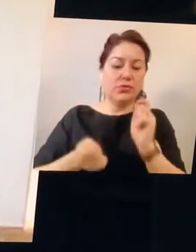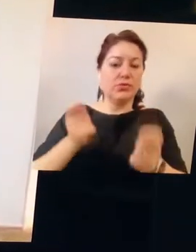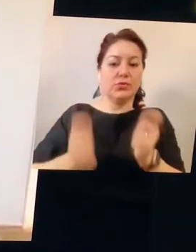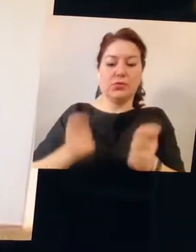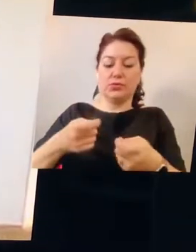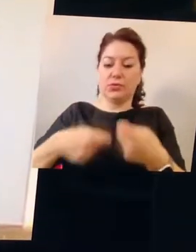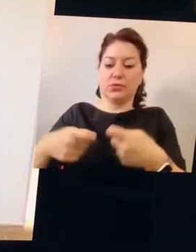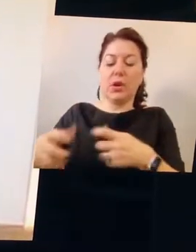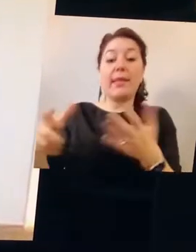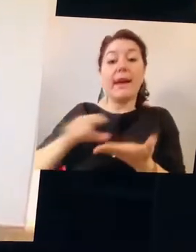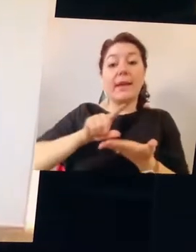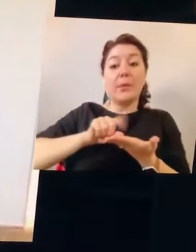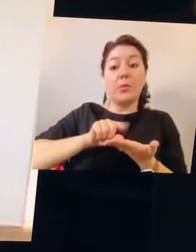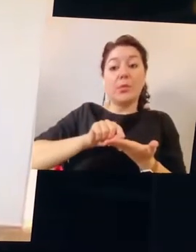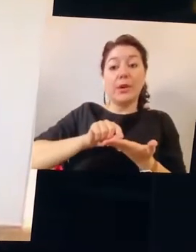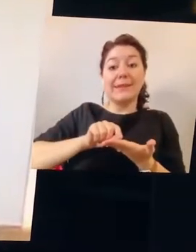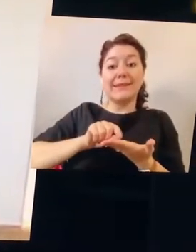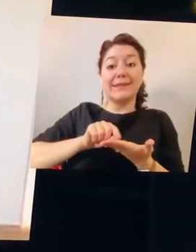been decimated by